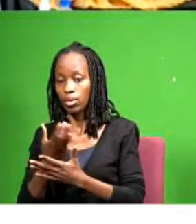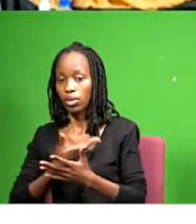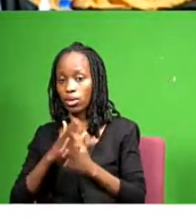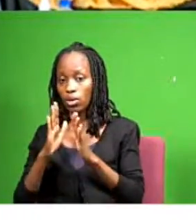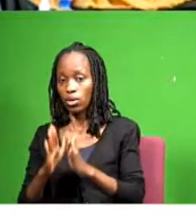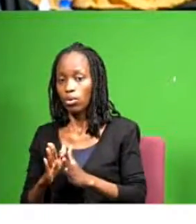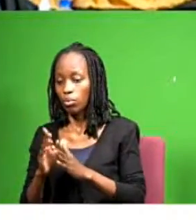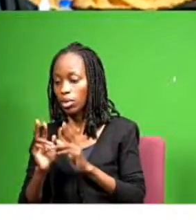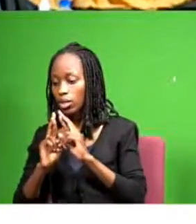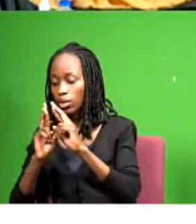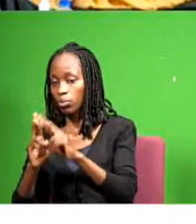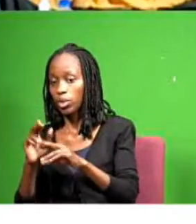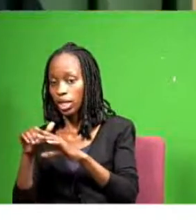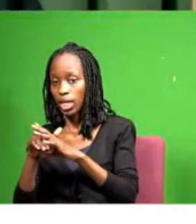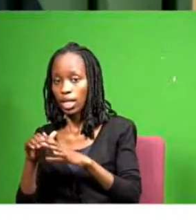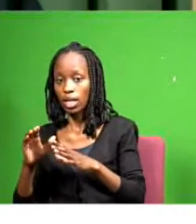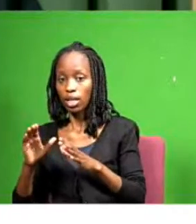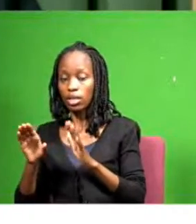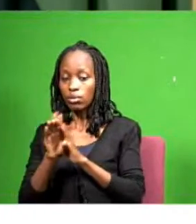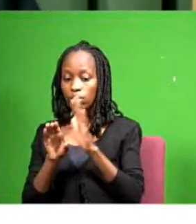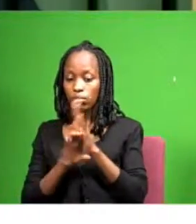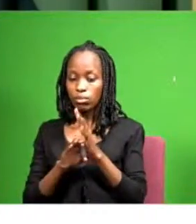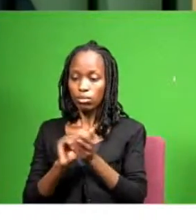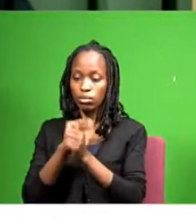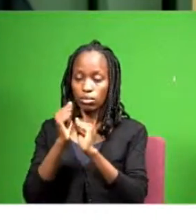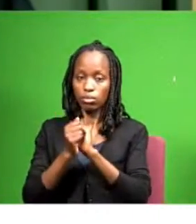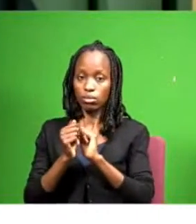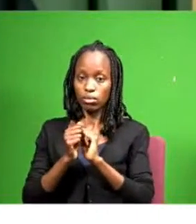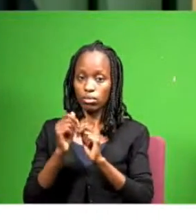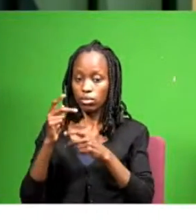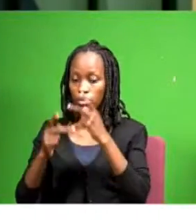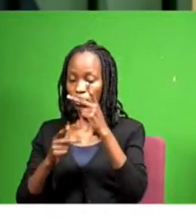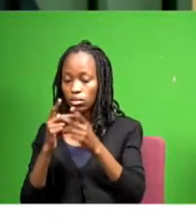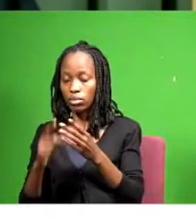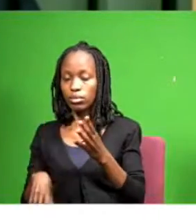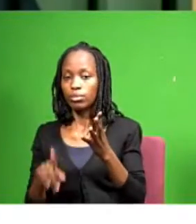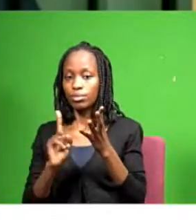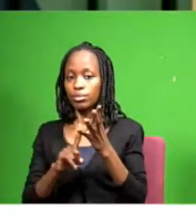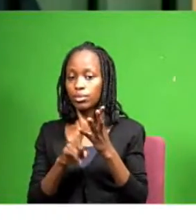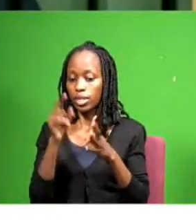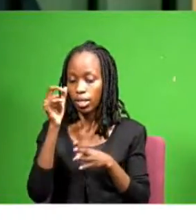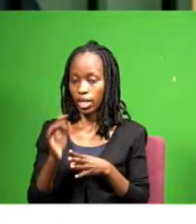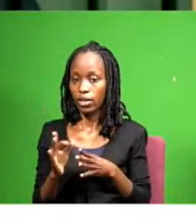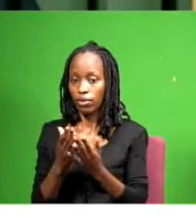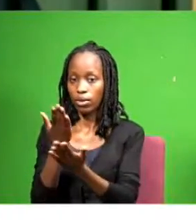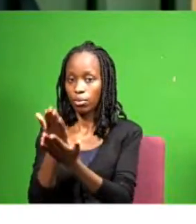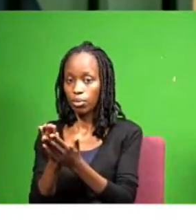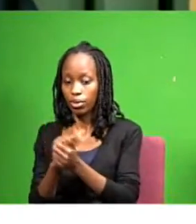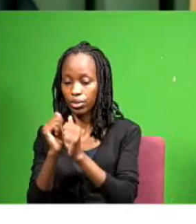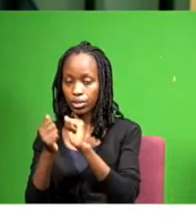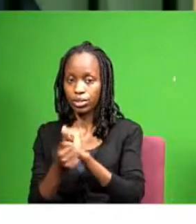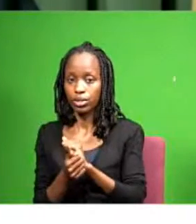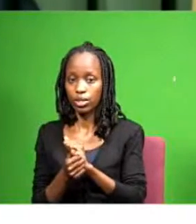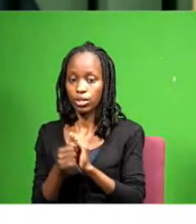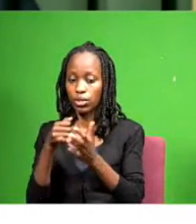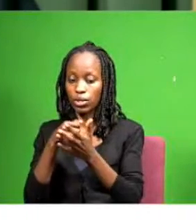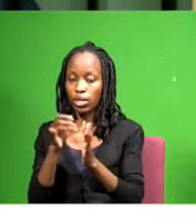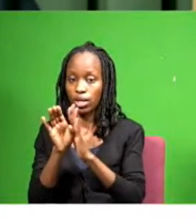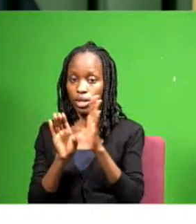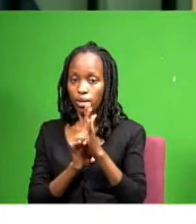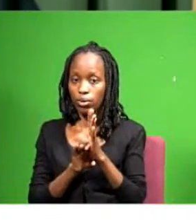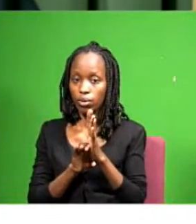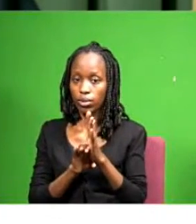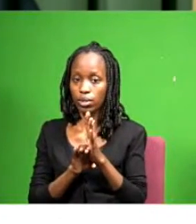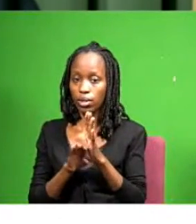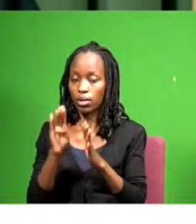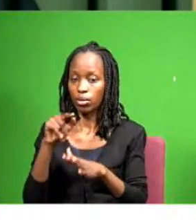force report in the constitution amendment process. Number 4, whether the proposed amendments as contained in the Constitution Amendment